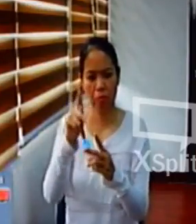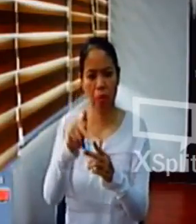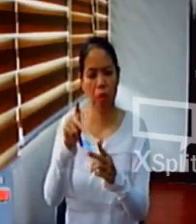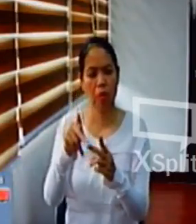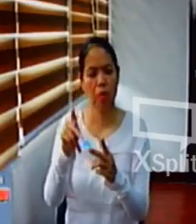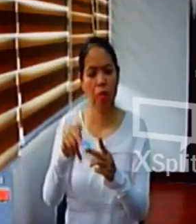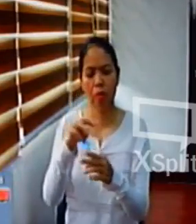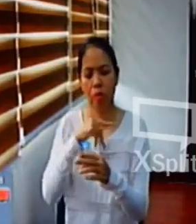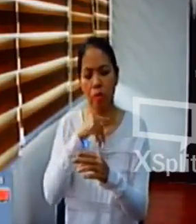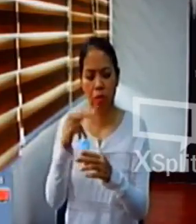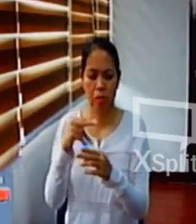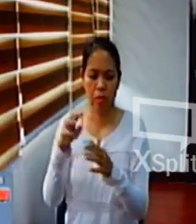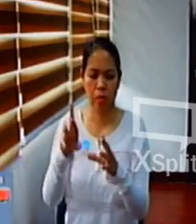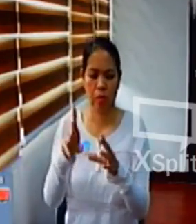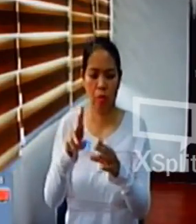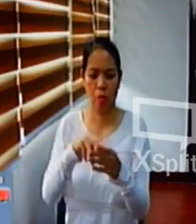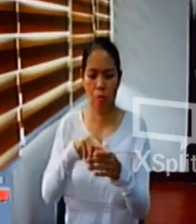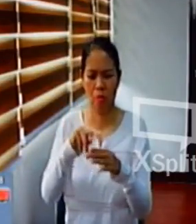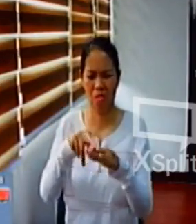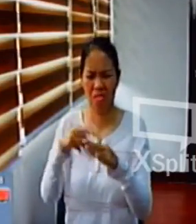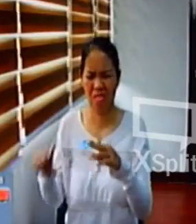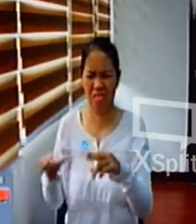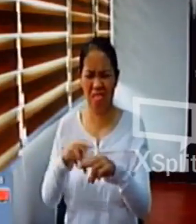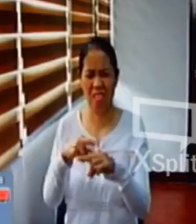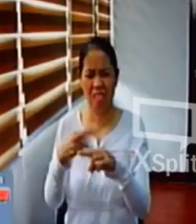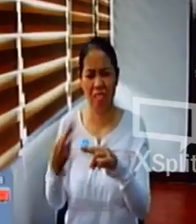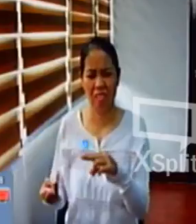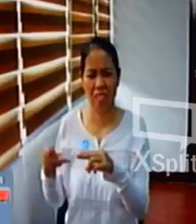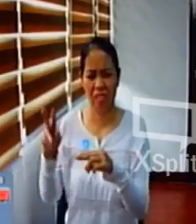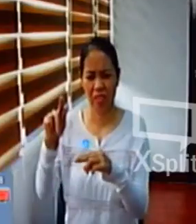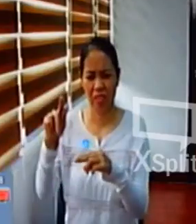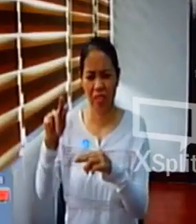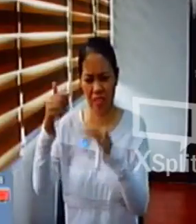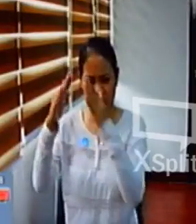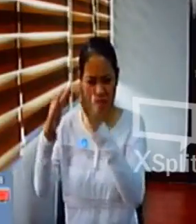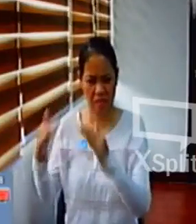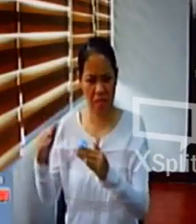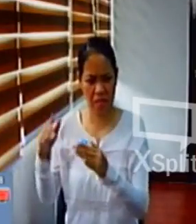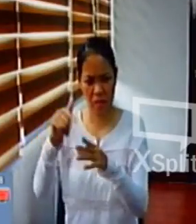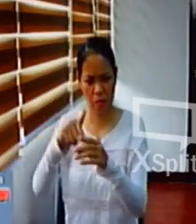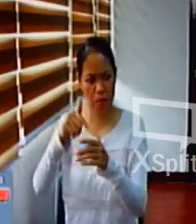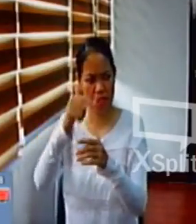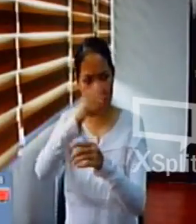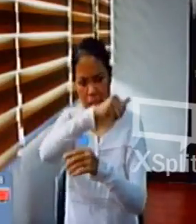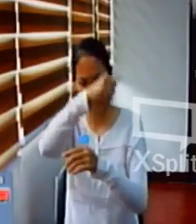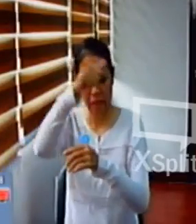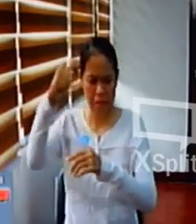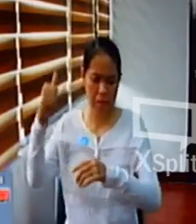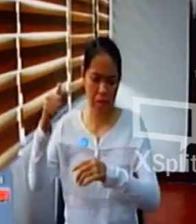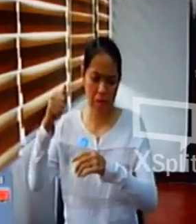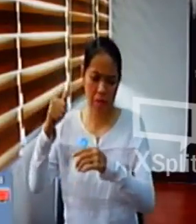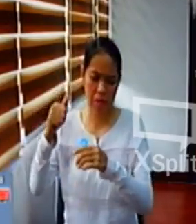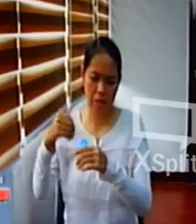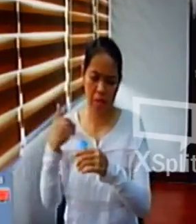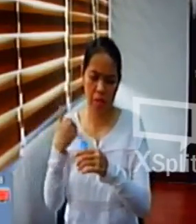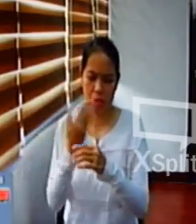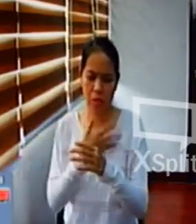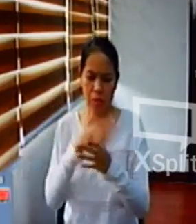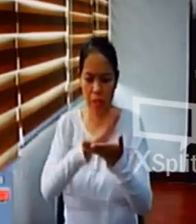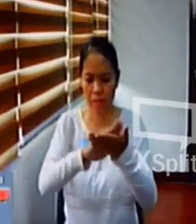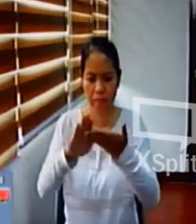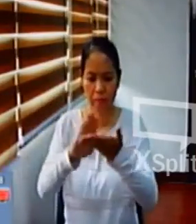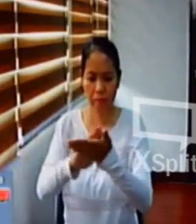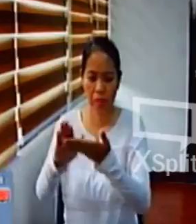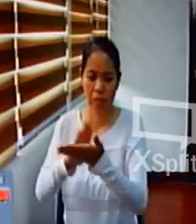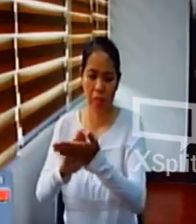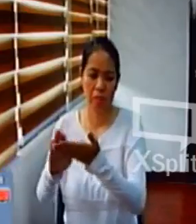reduce greenhouse gases for those who have caused this. We will clean up and mitigate what